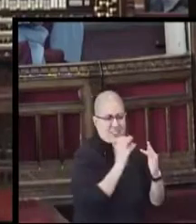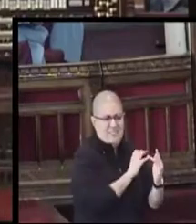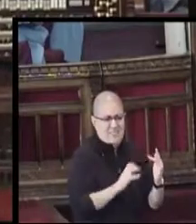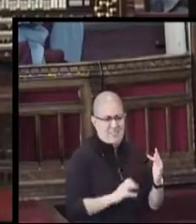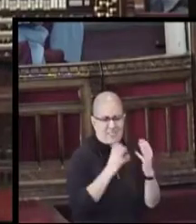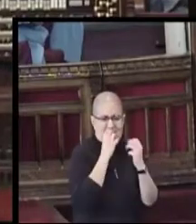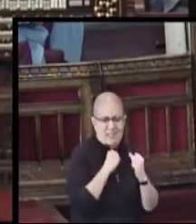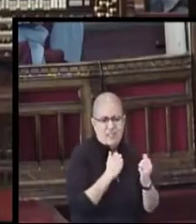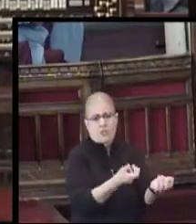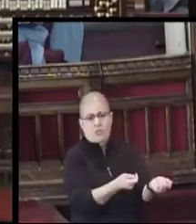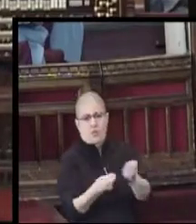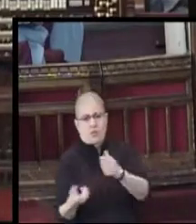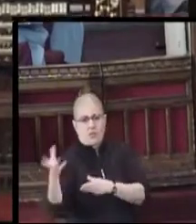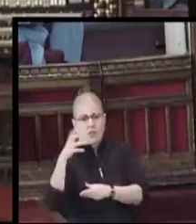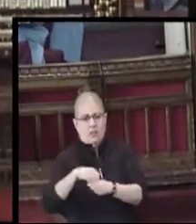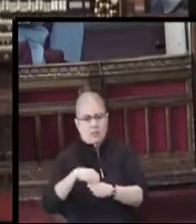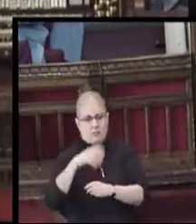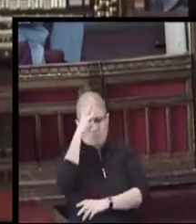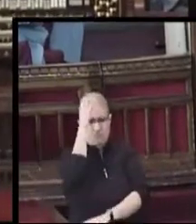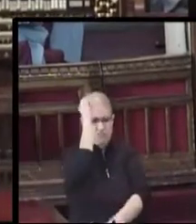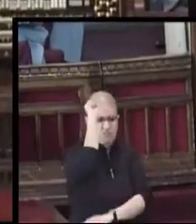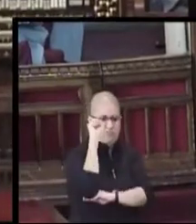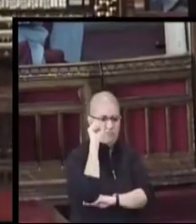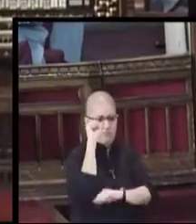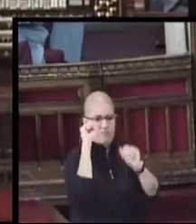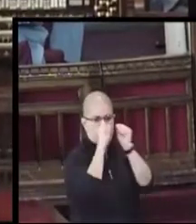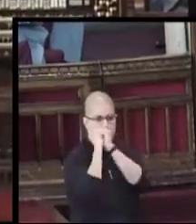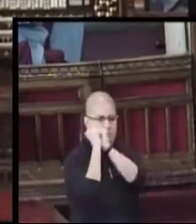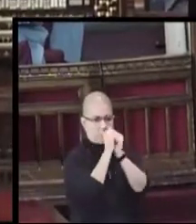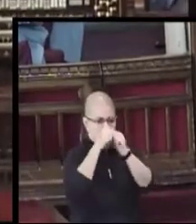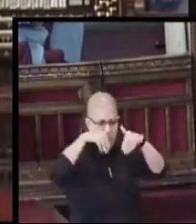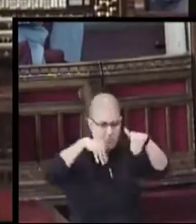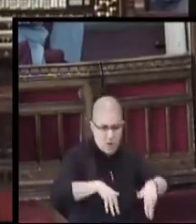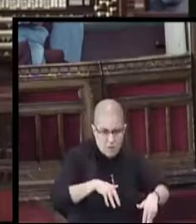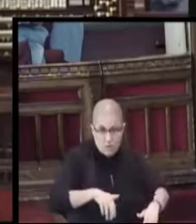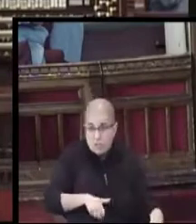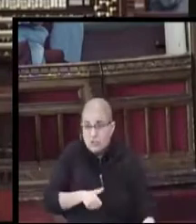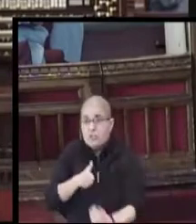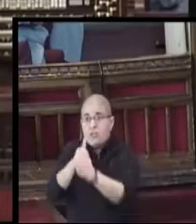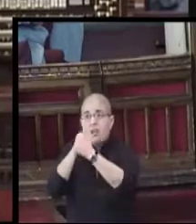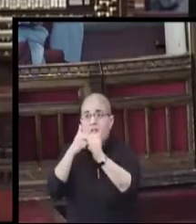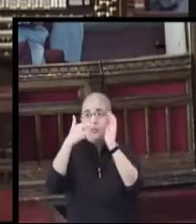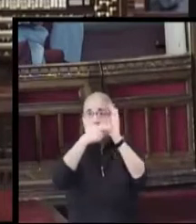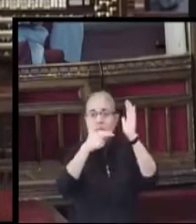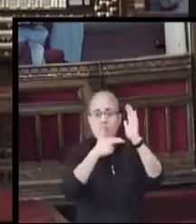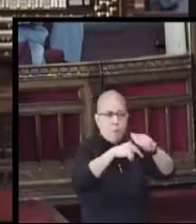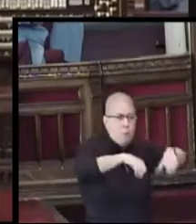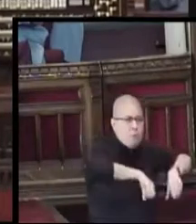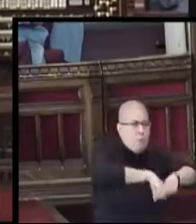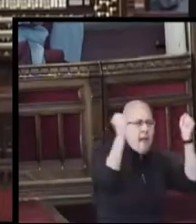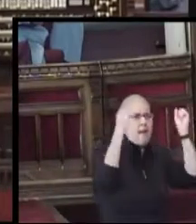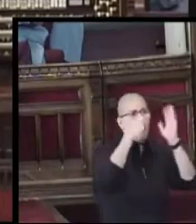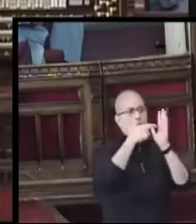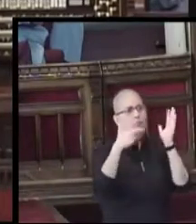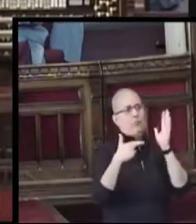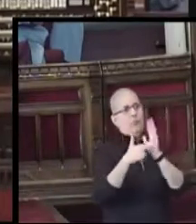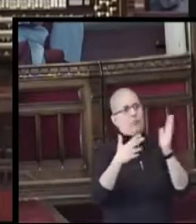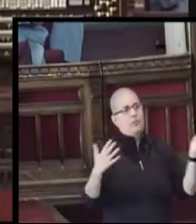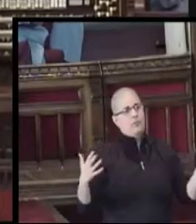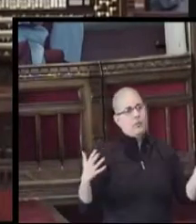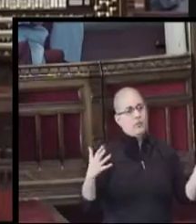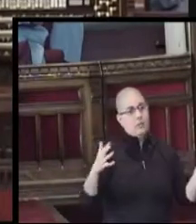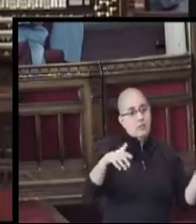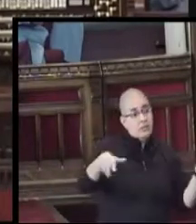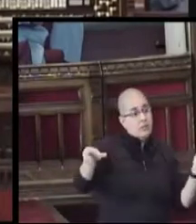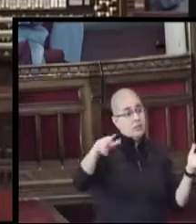to join with us, to stand up for people, to march for people, to challenge the rules, to break the rules, and